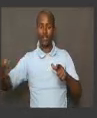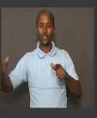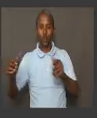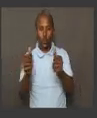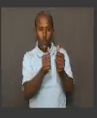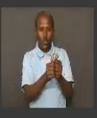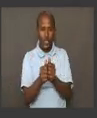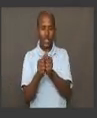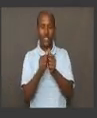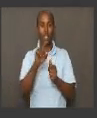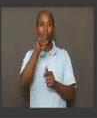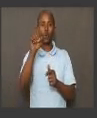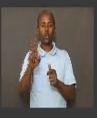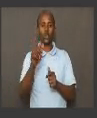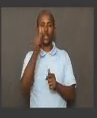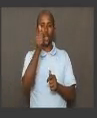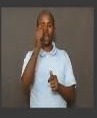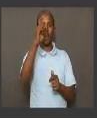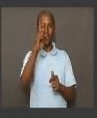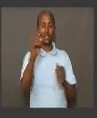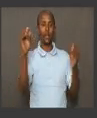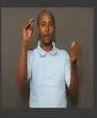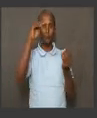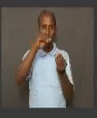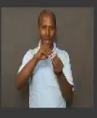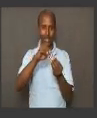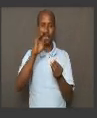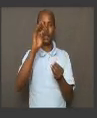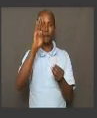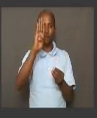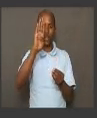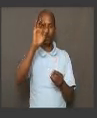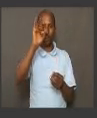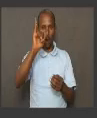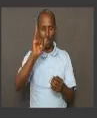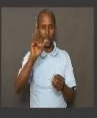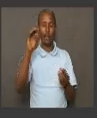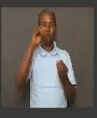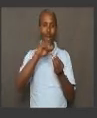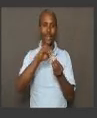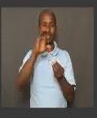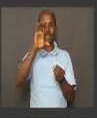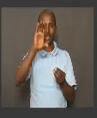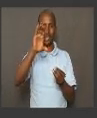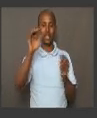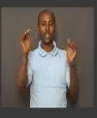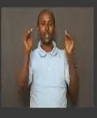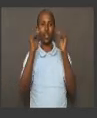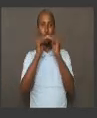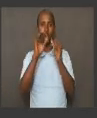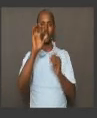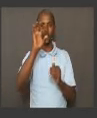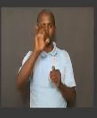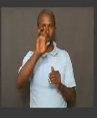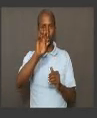with equation ax plus by plus c equals